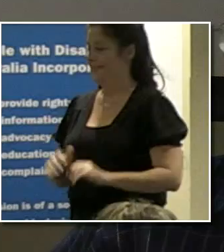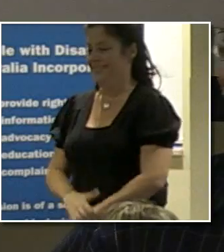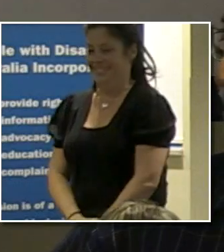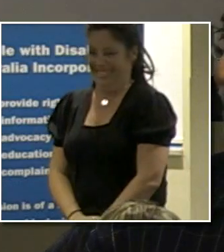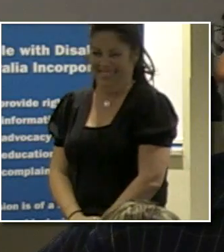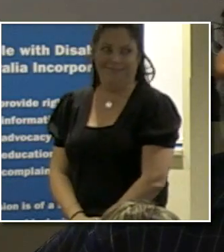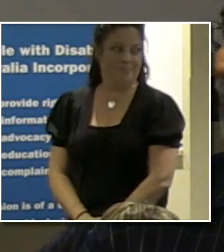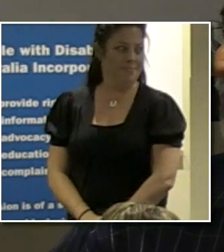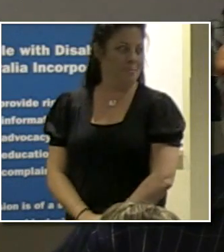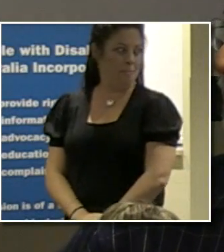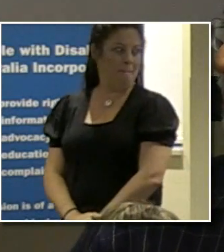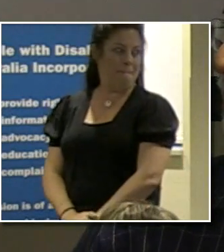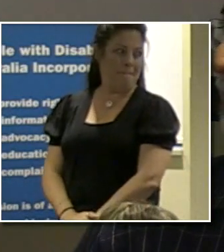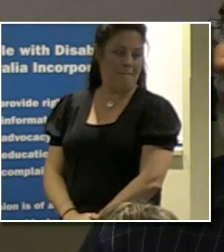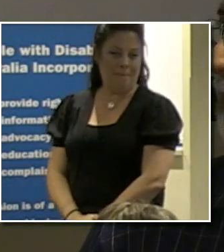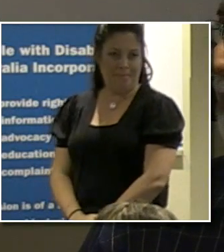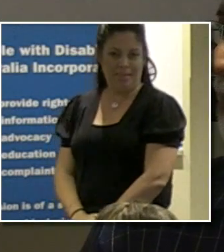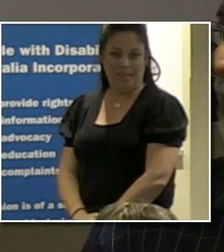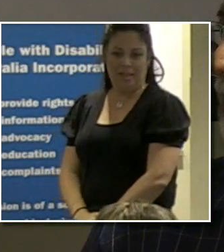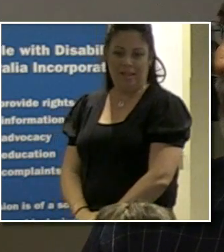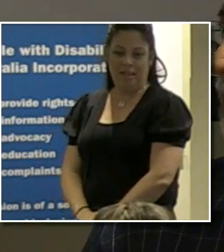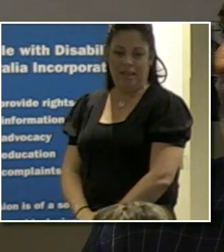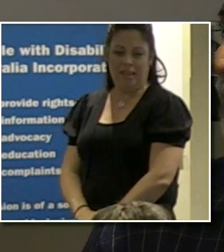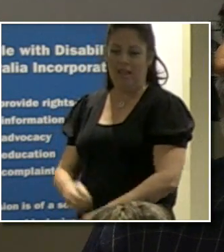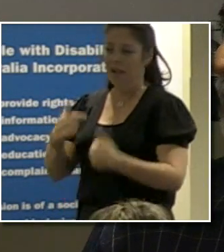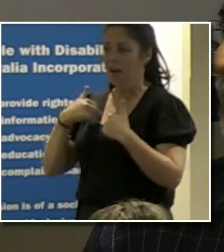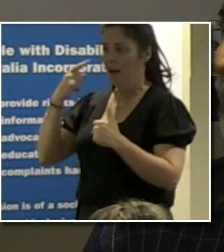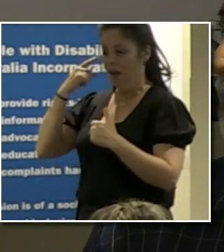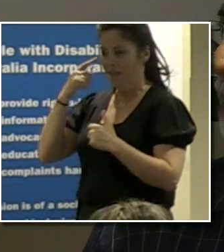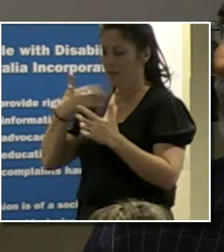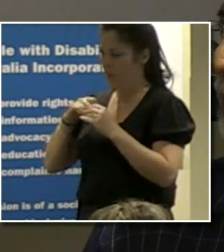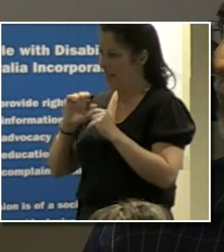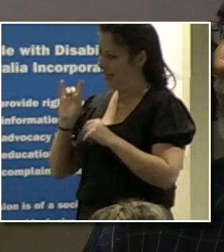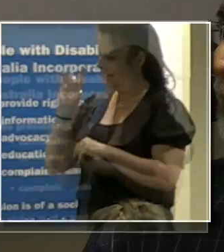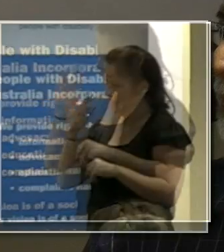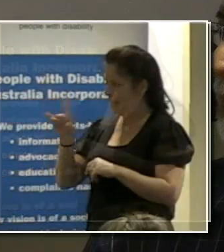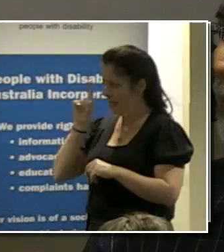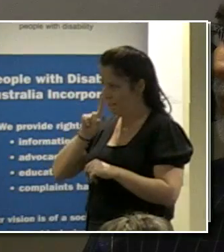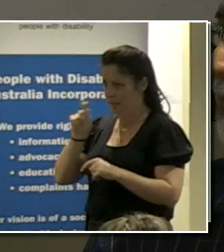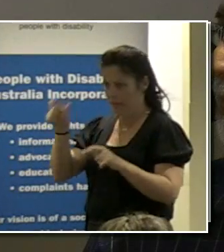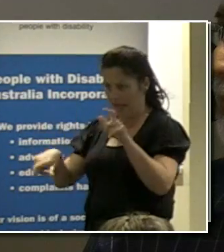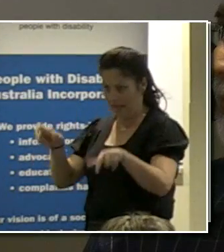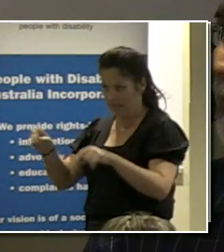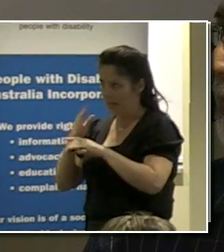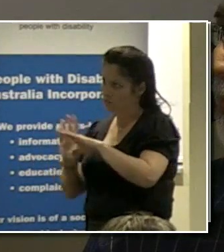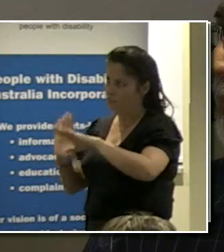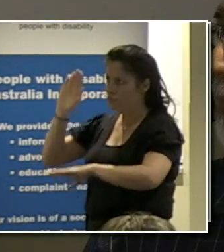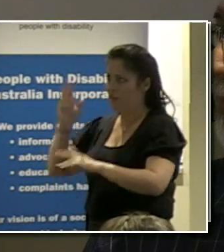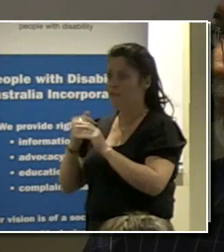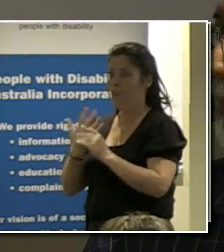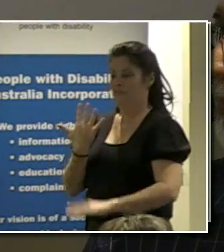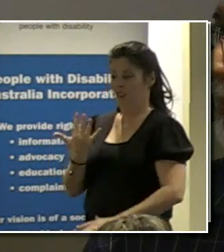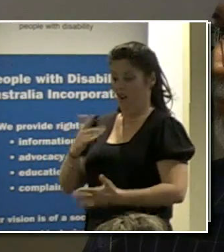I'd just like to... It's really important, I think, that we have. We had 10 candidates standing for 5 positions,